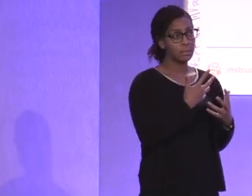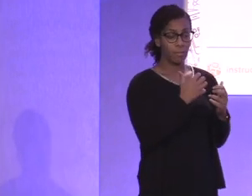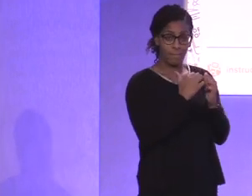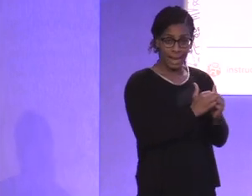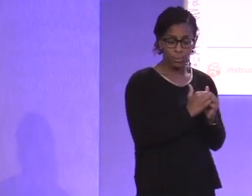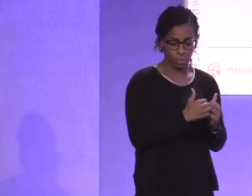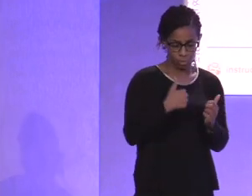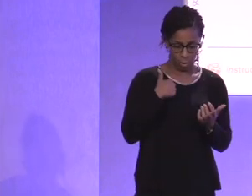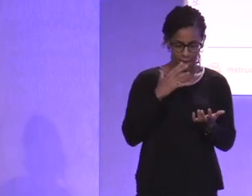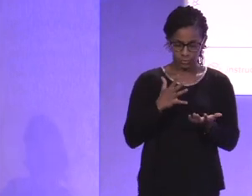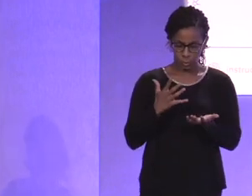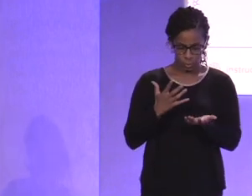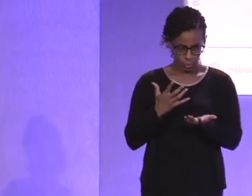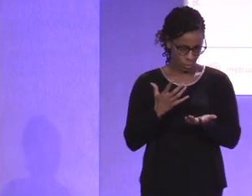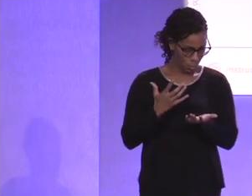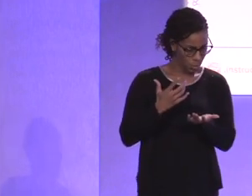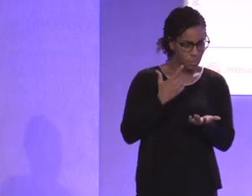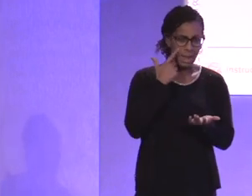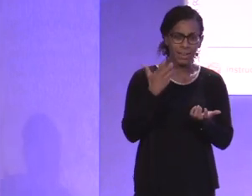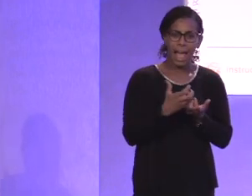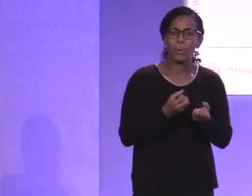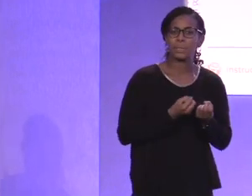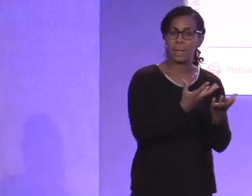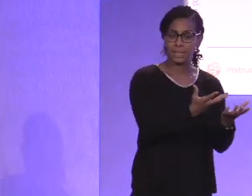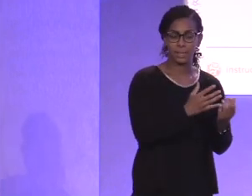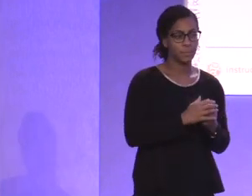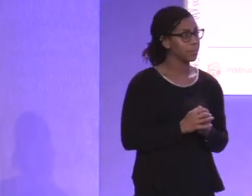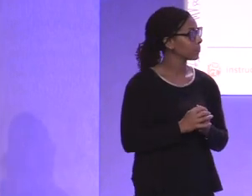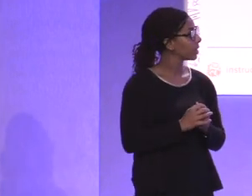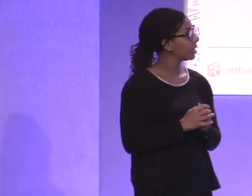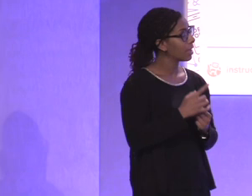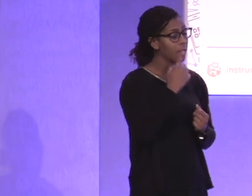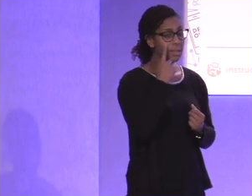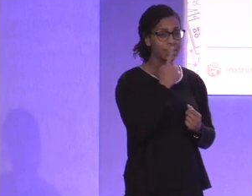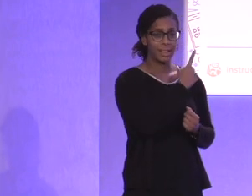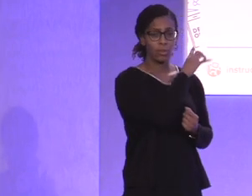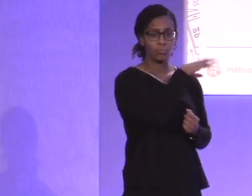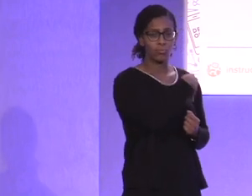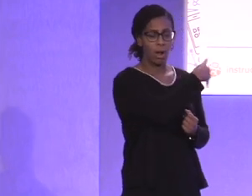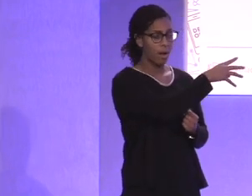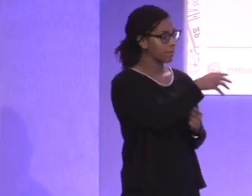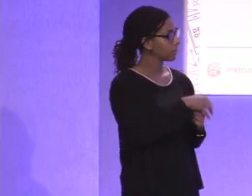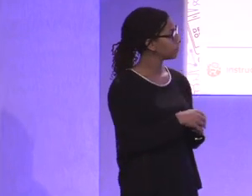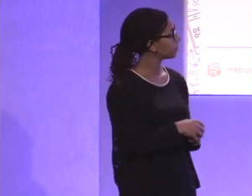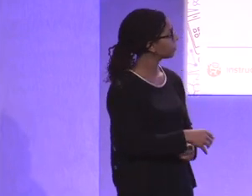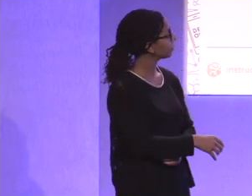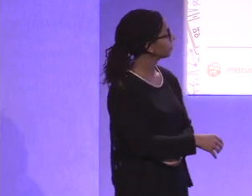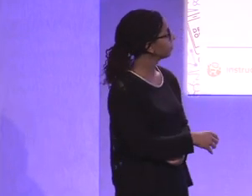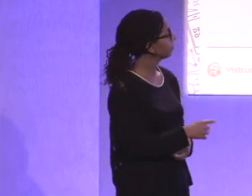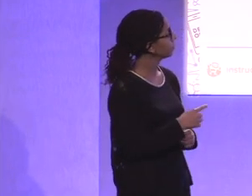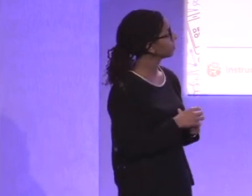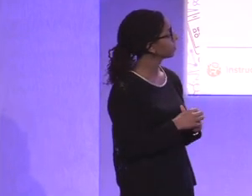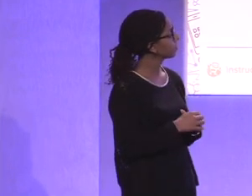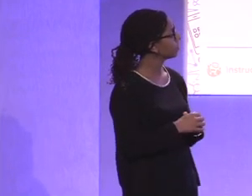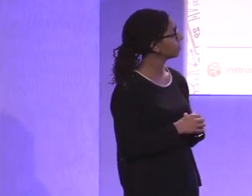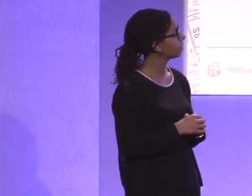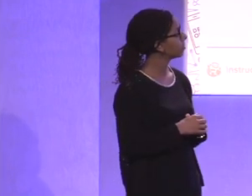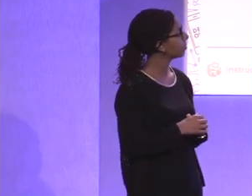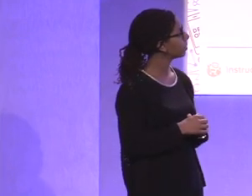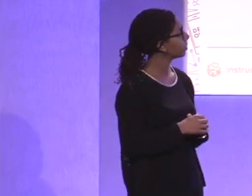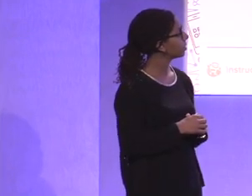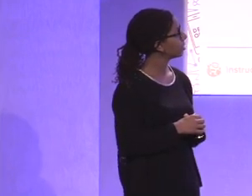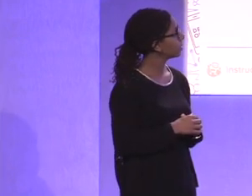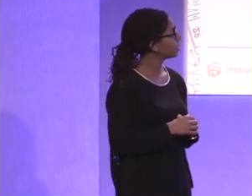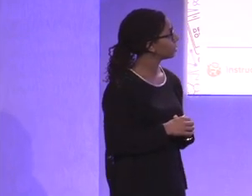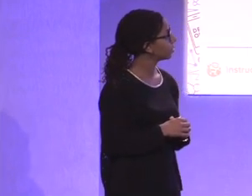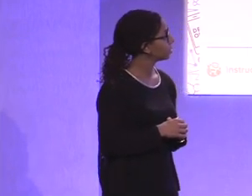spend wisely. If you look at the graph, okay, so this is where we are now after a couple of years.